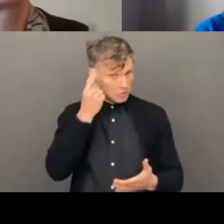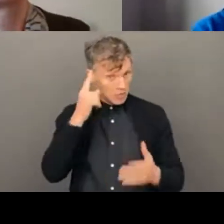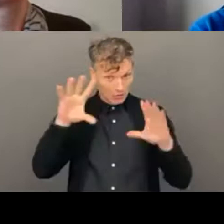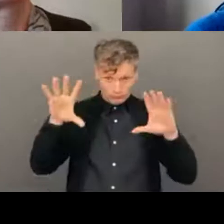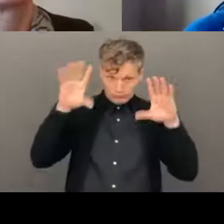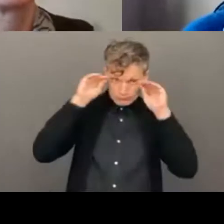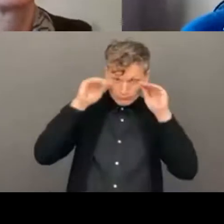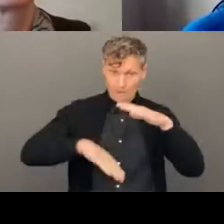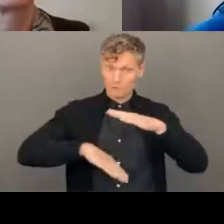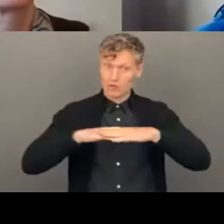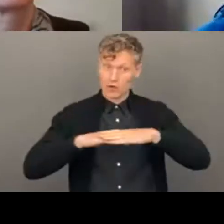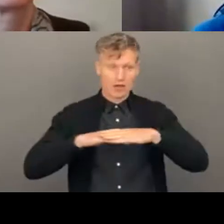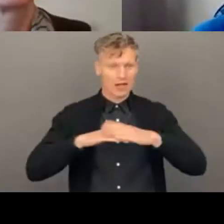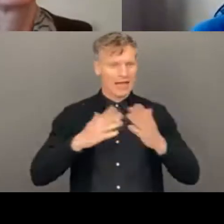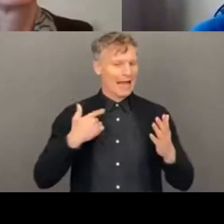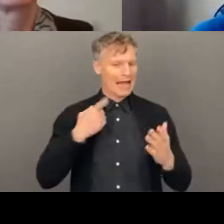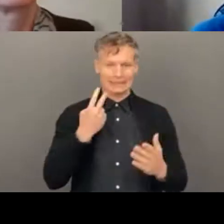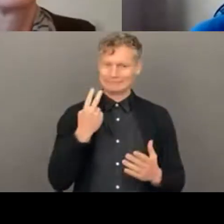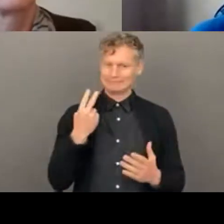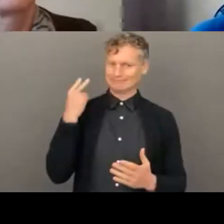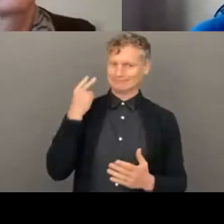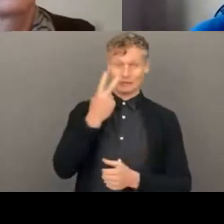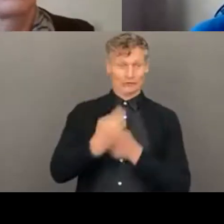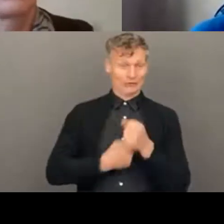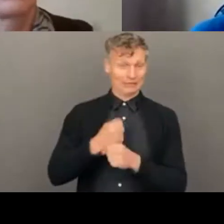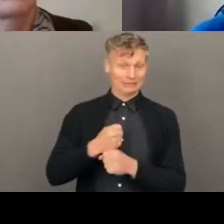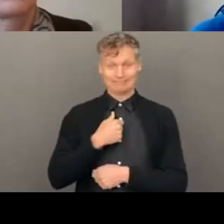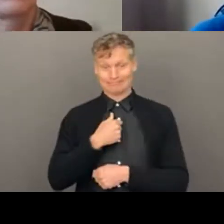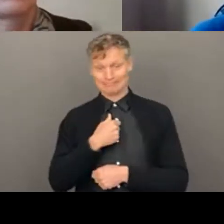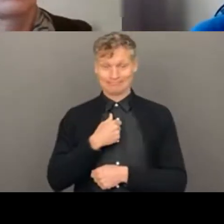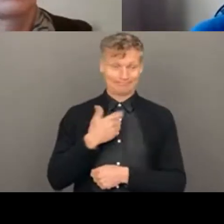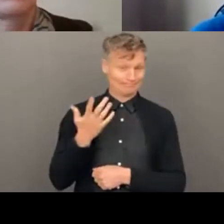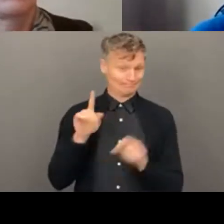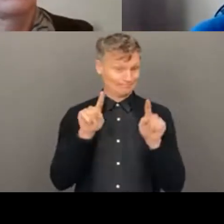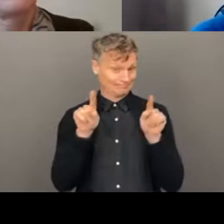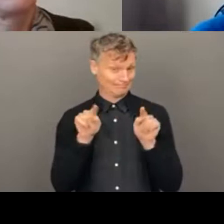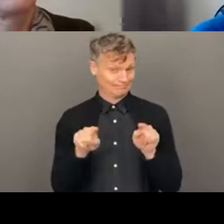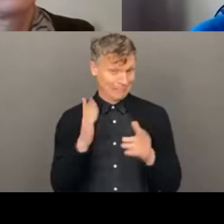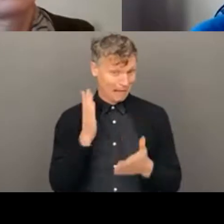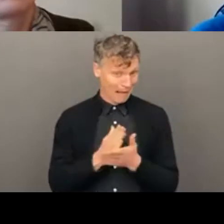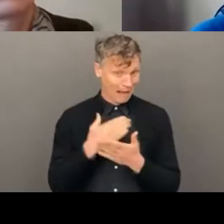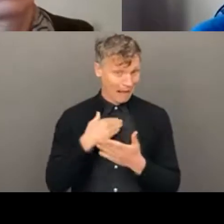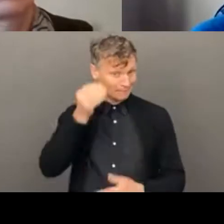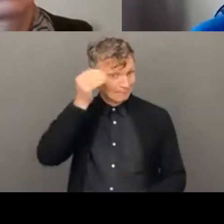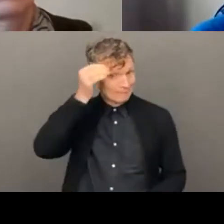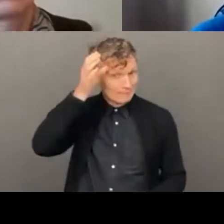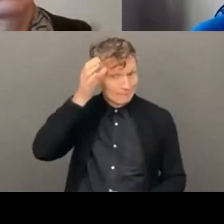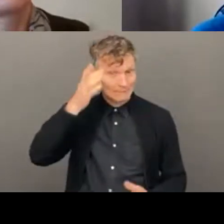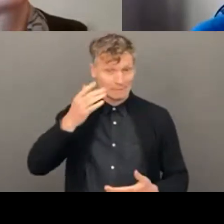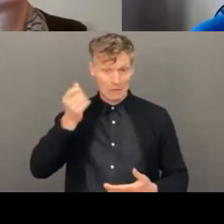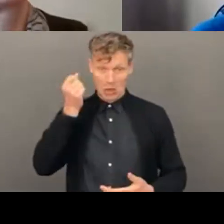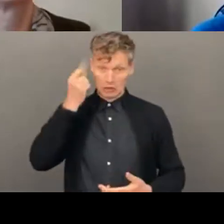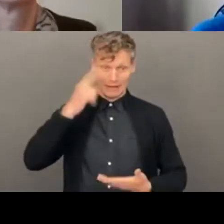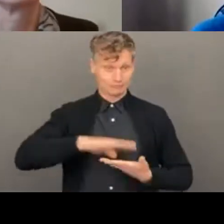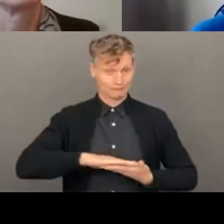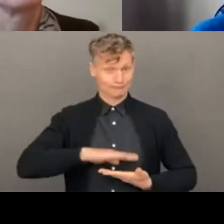years ago. I'm not saying that we have made huge progress, but I remember getting frustrated with the questionnaire and giving that feedback